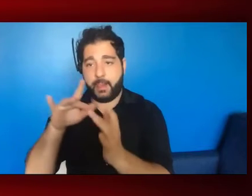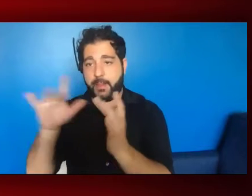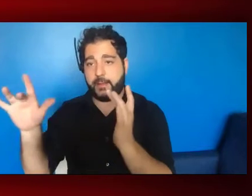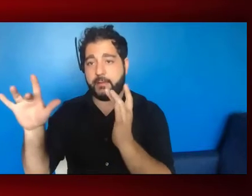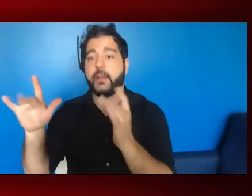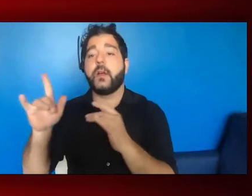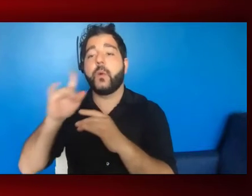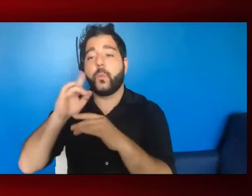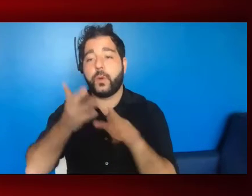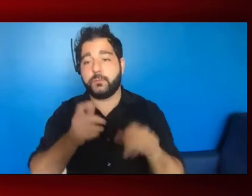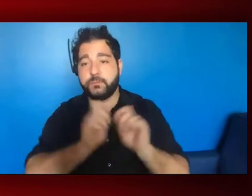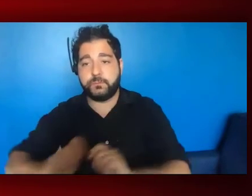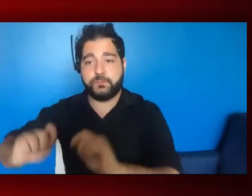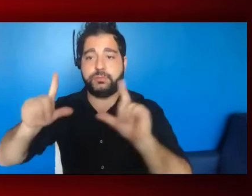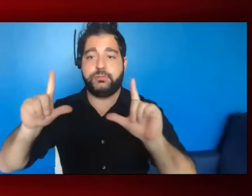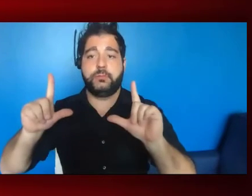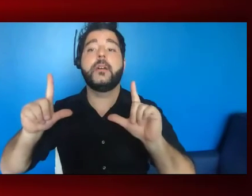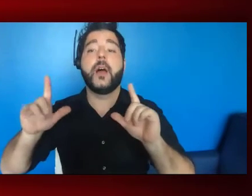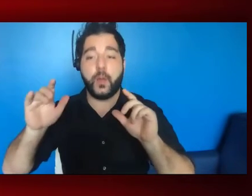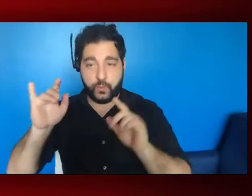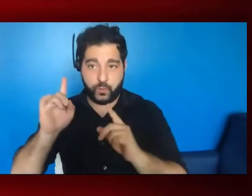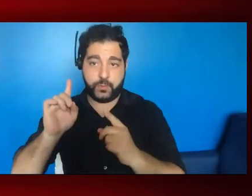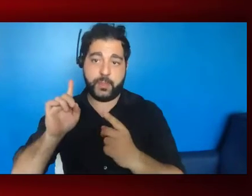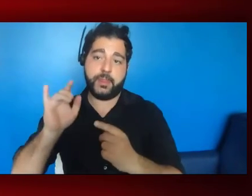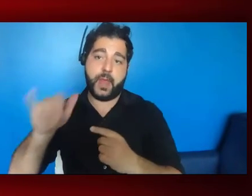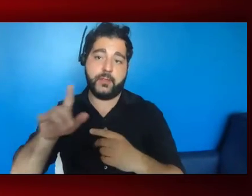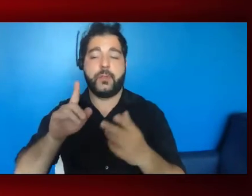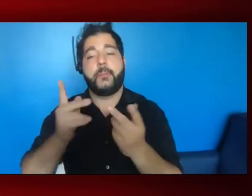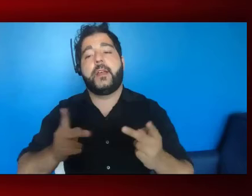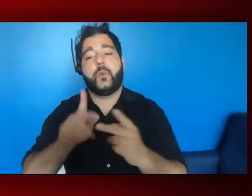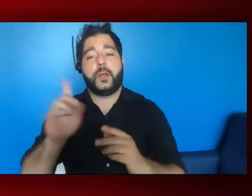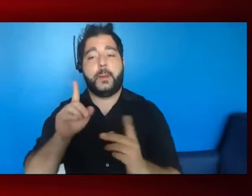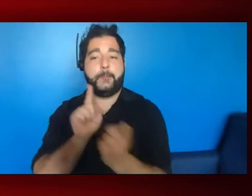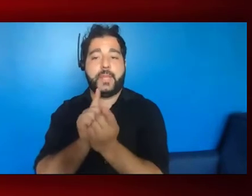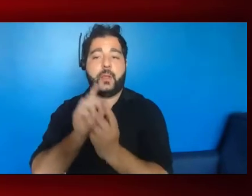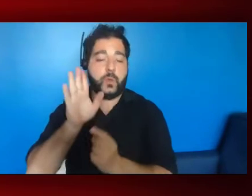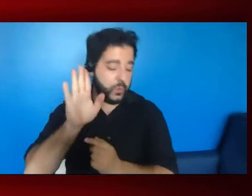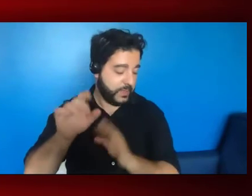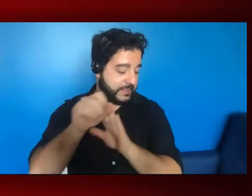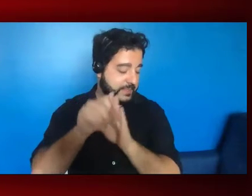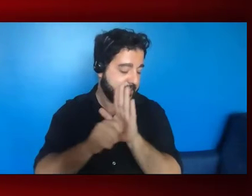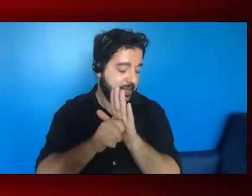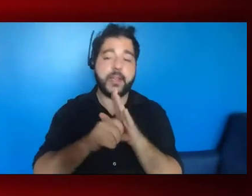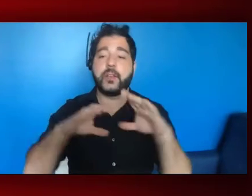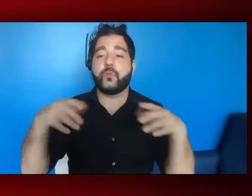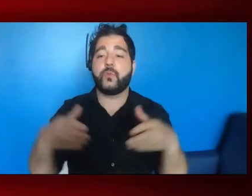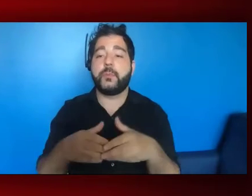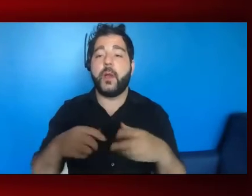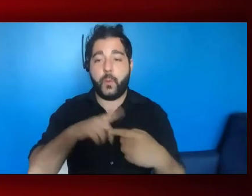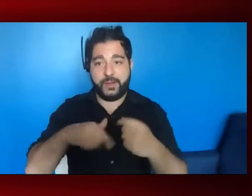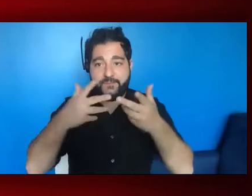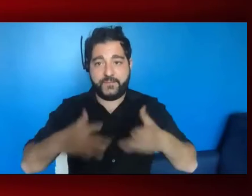will take you to the place where you are going to meet your state delegation. So that's in the orange box. And when I'm done speaking